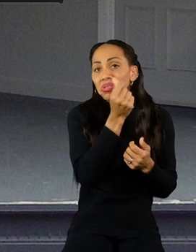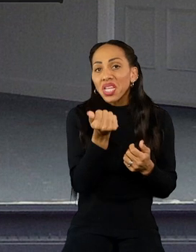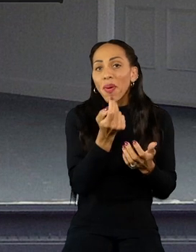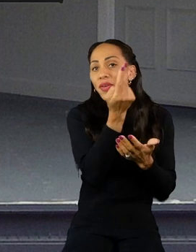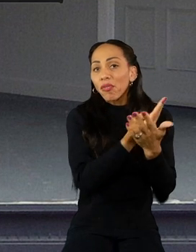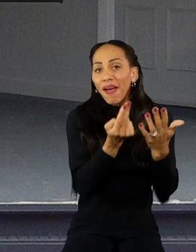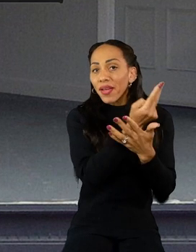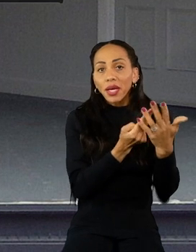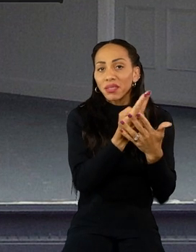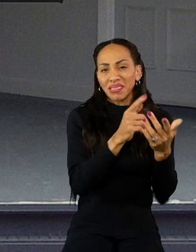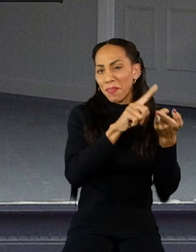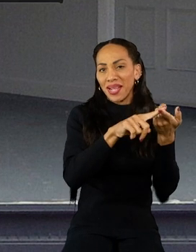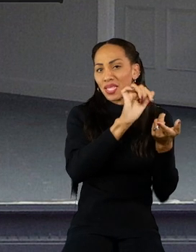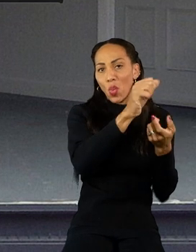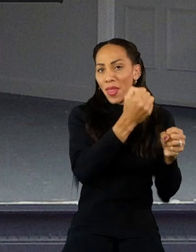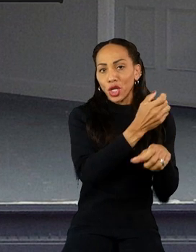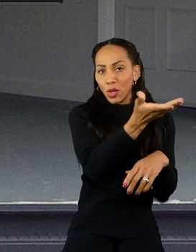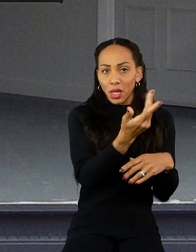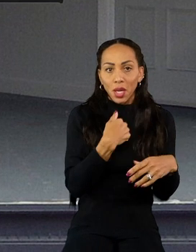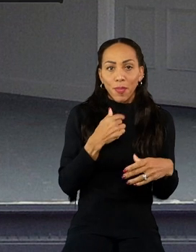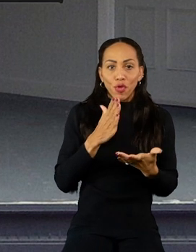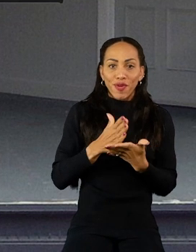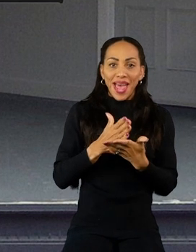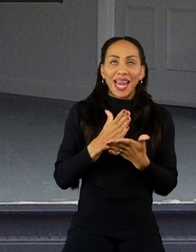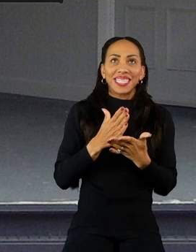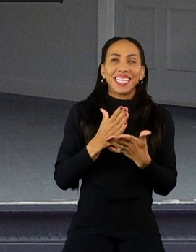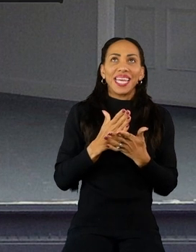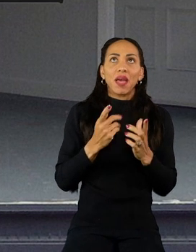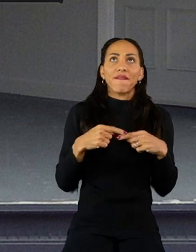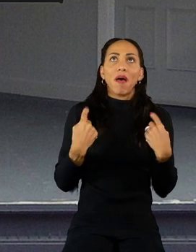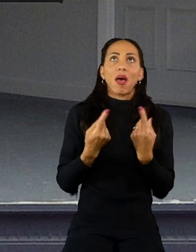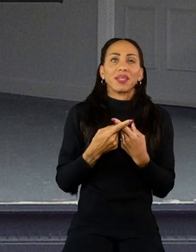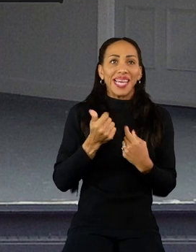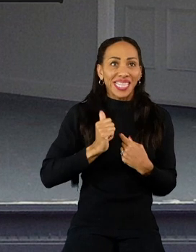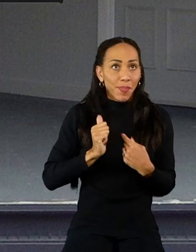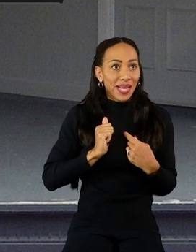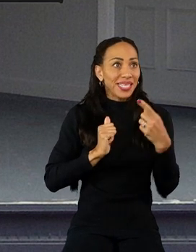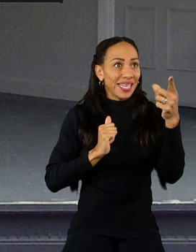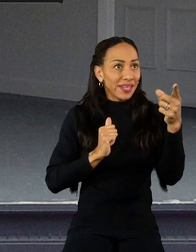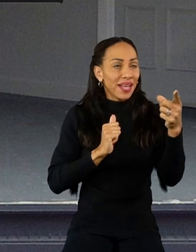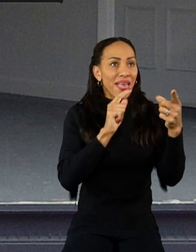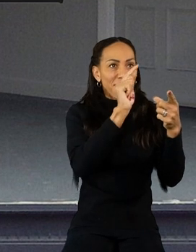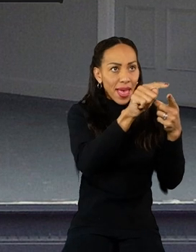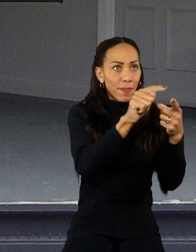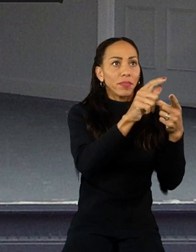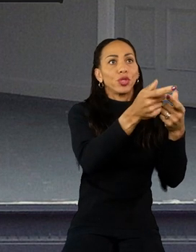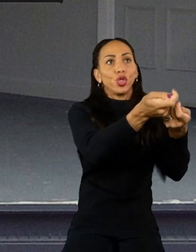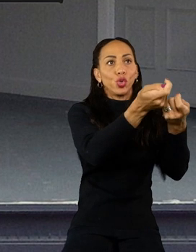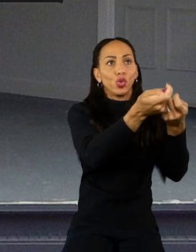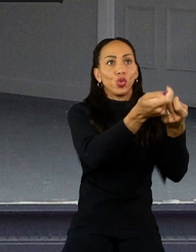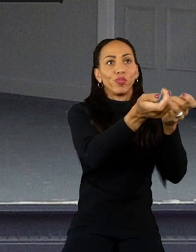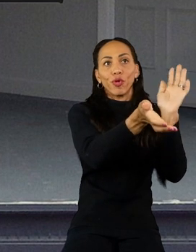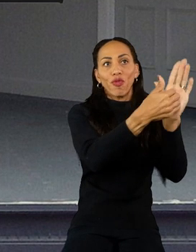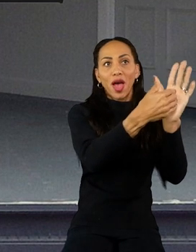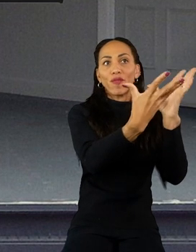maybe some of the graphic, depending what they're doing. Yeah, the reality of us expecting an